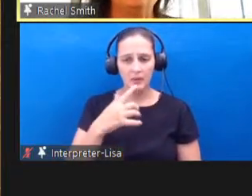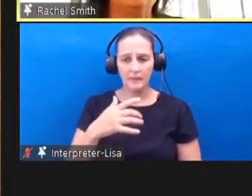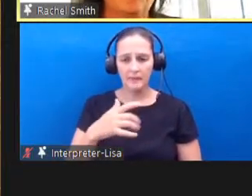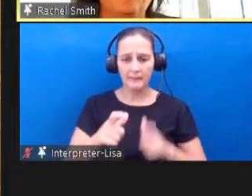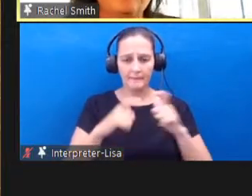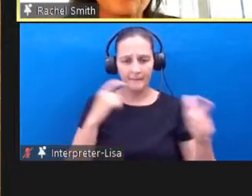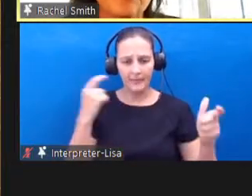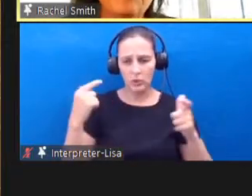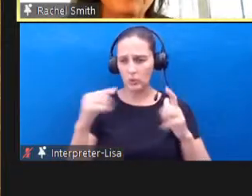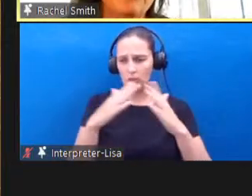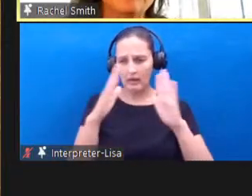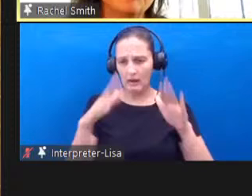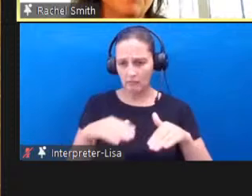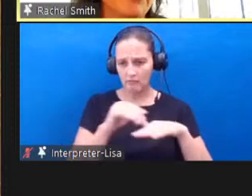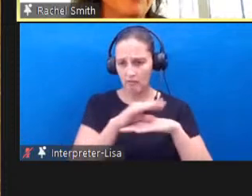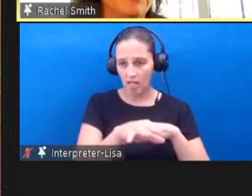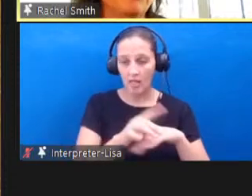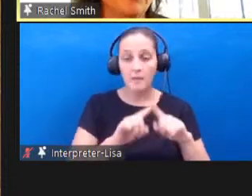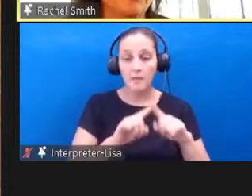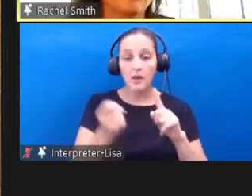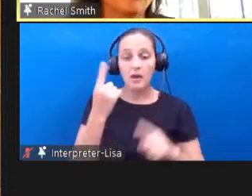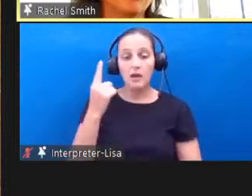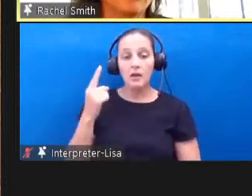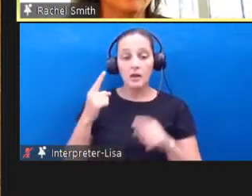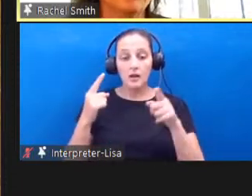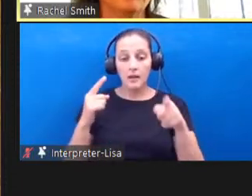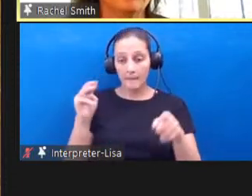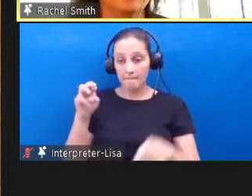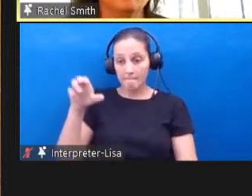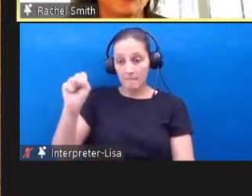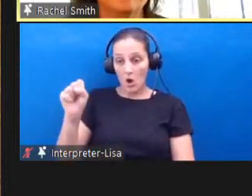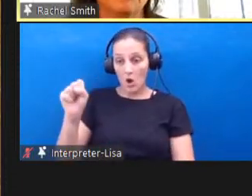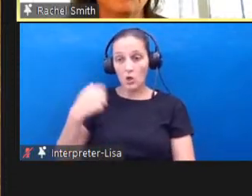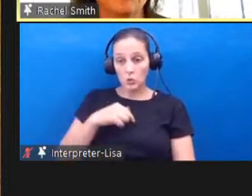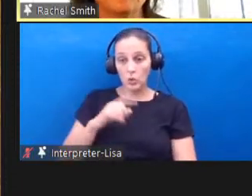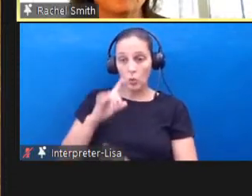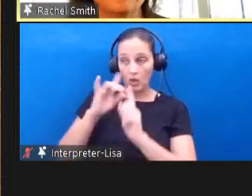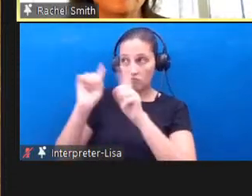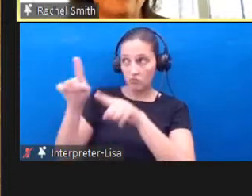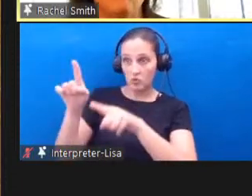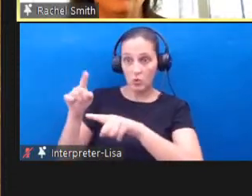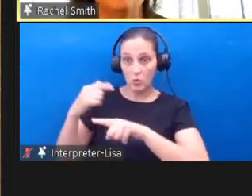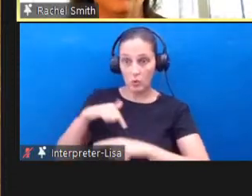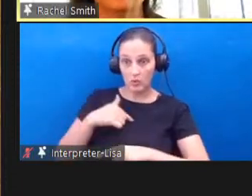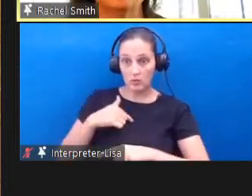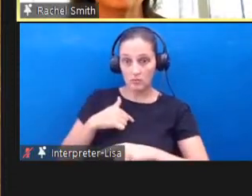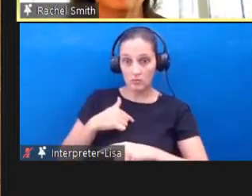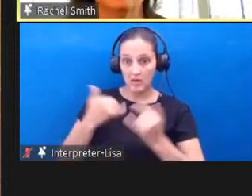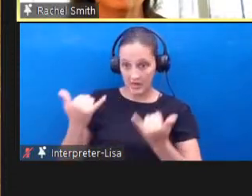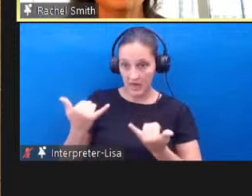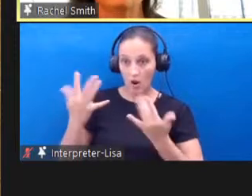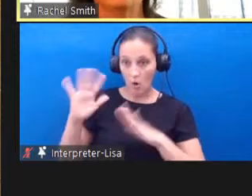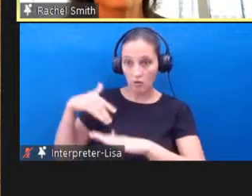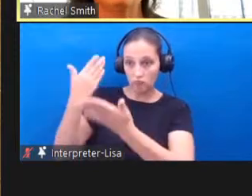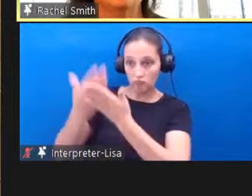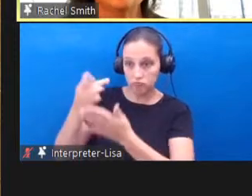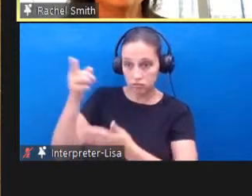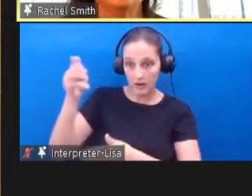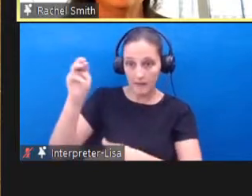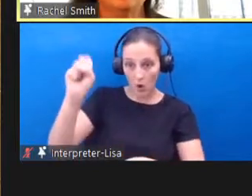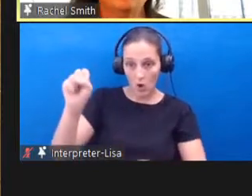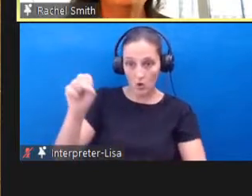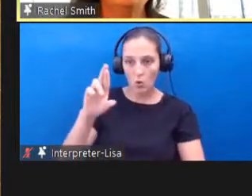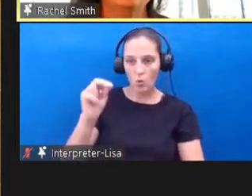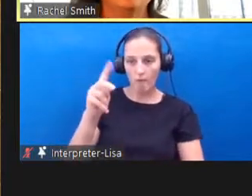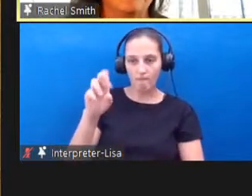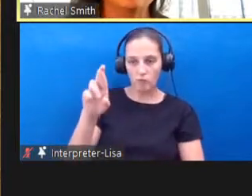But Mars we are going to. We just went to. now on Mars again with the rover, and